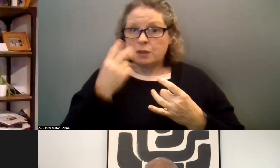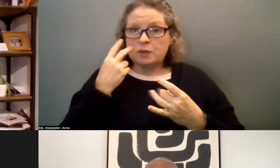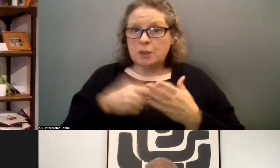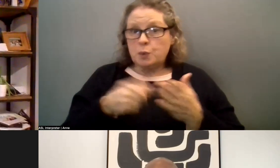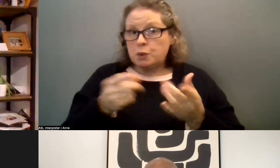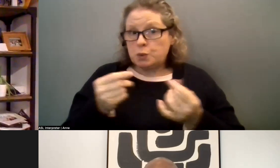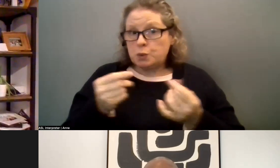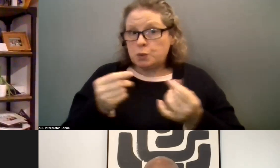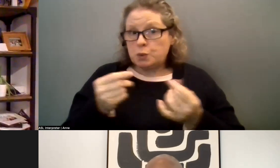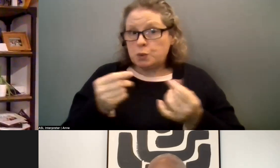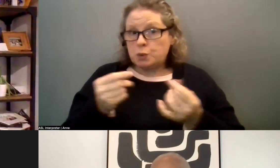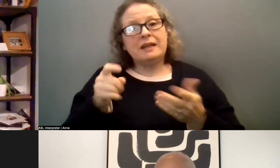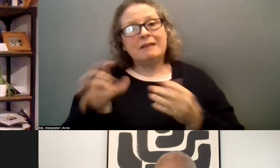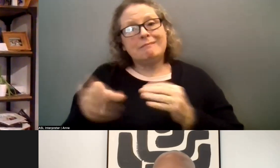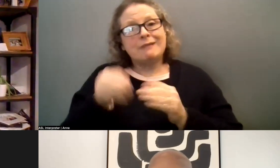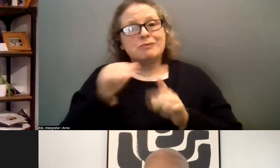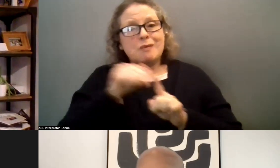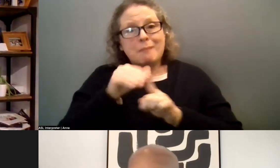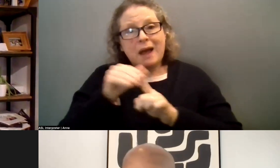extra reminder.